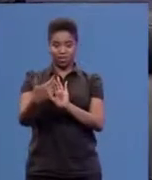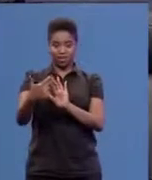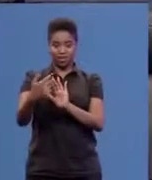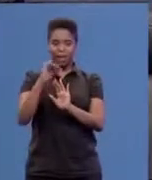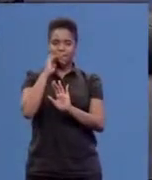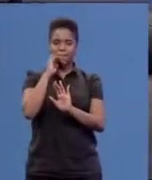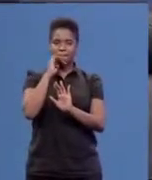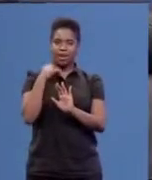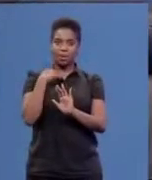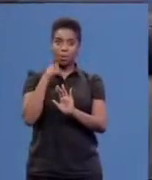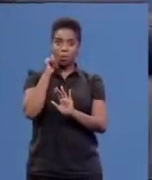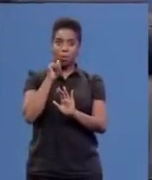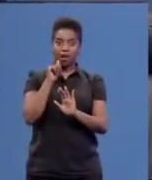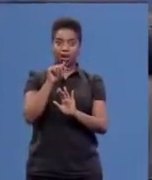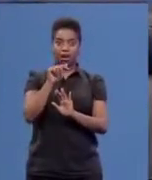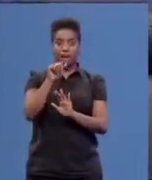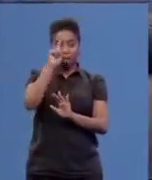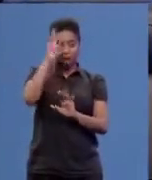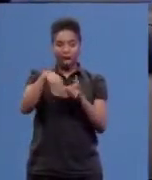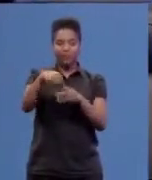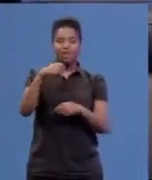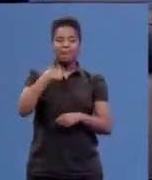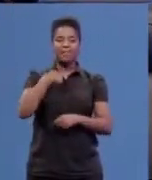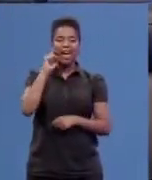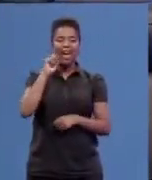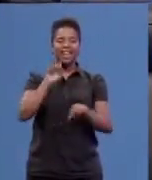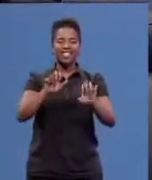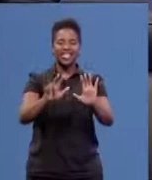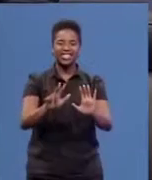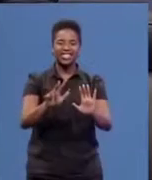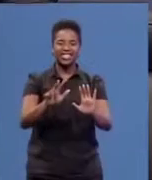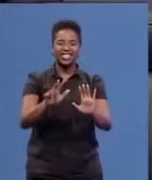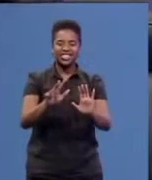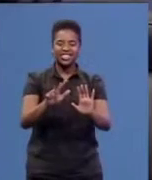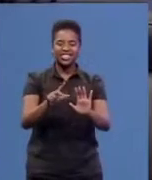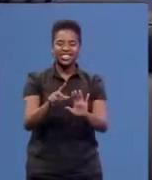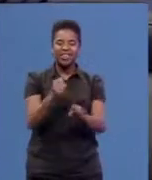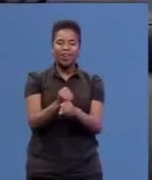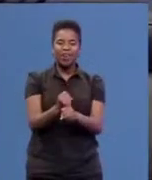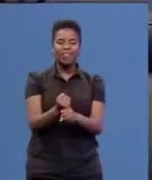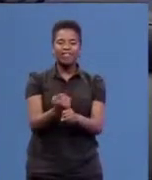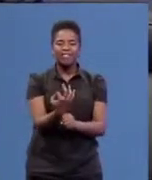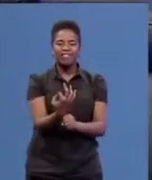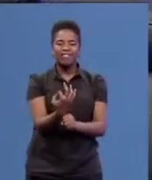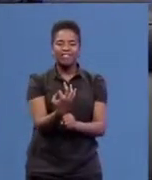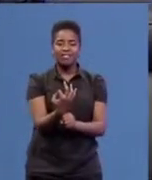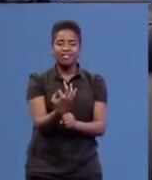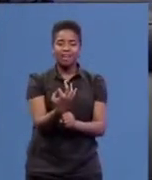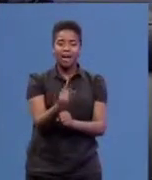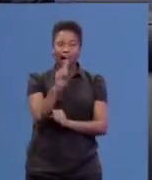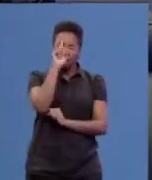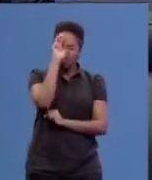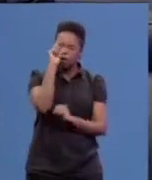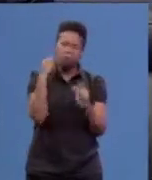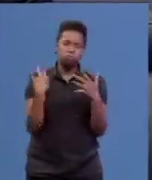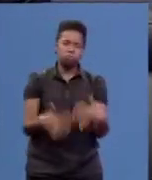we're grade 4 now. Then it means everything I have done from standard 3 would not have happened. So Tata has sacrificed